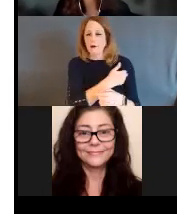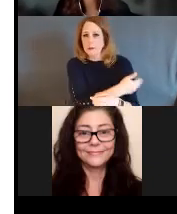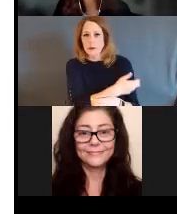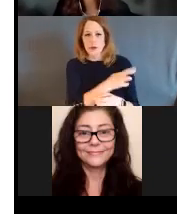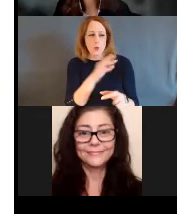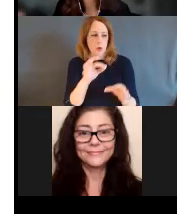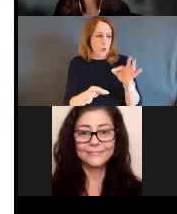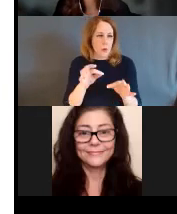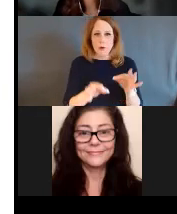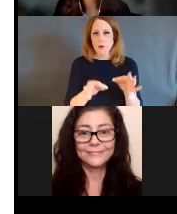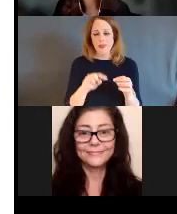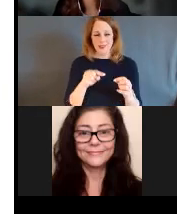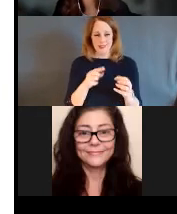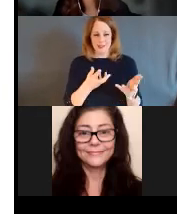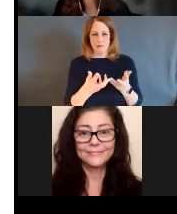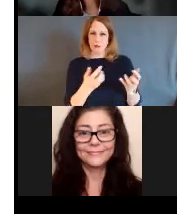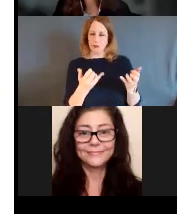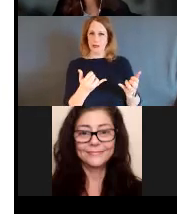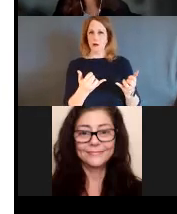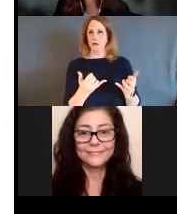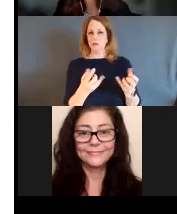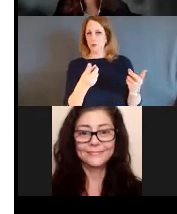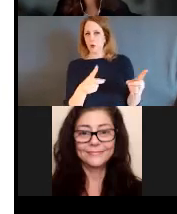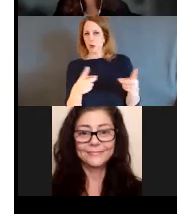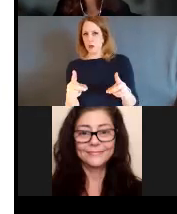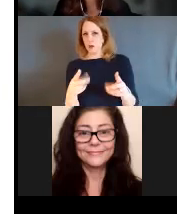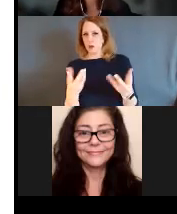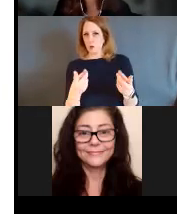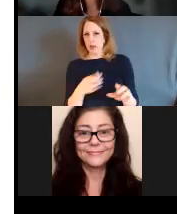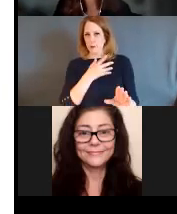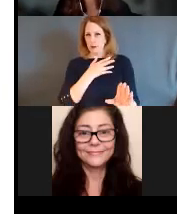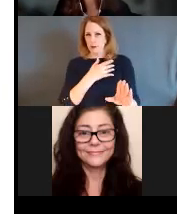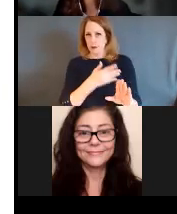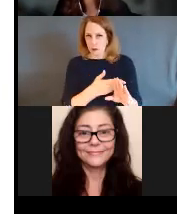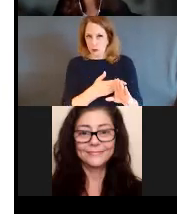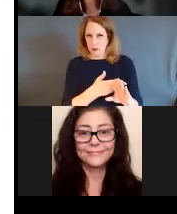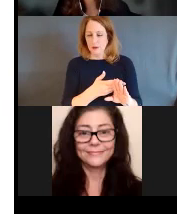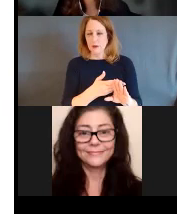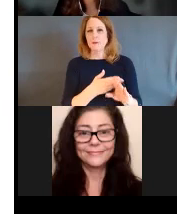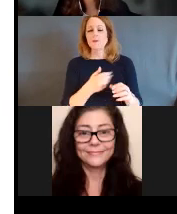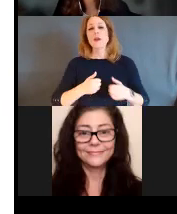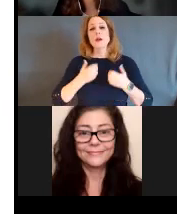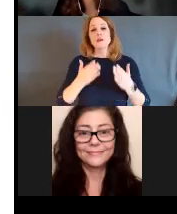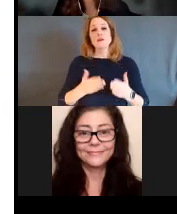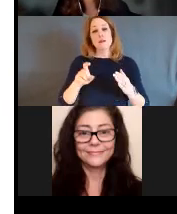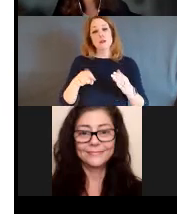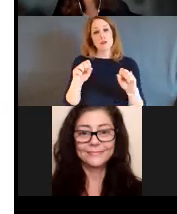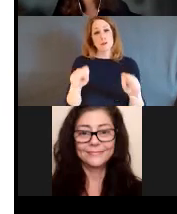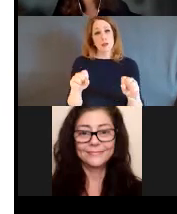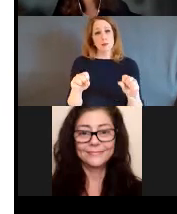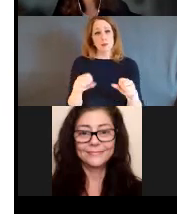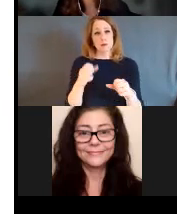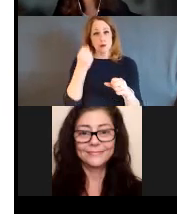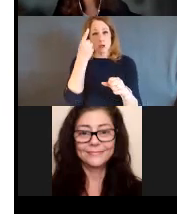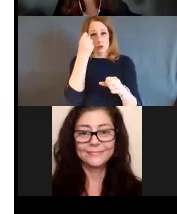or this interaction with you, what is going on and what led up to this. The survivor should also be able to understand the available